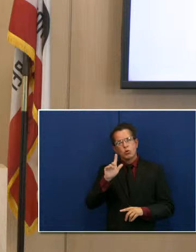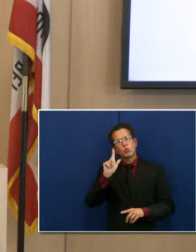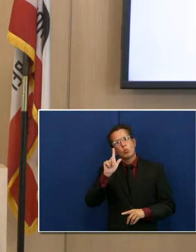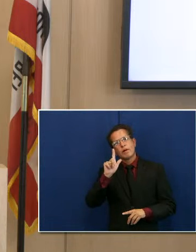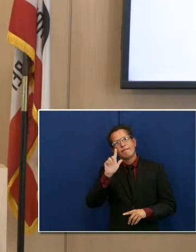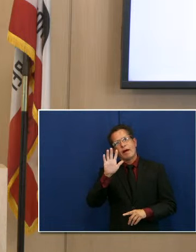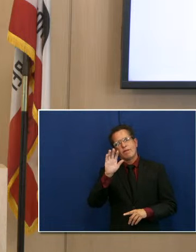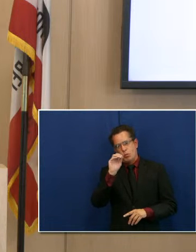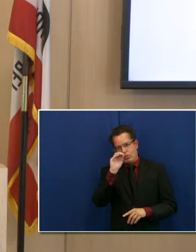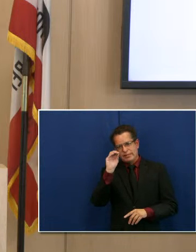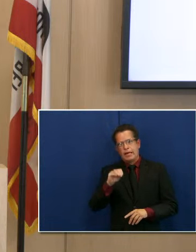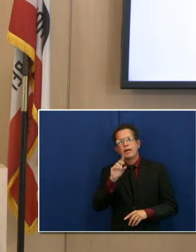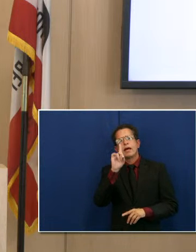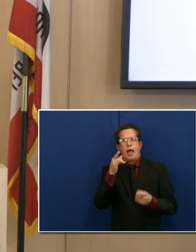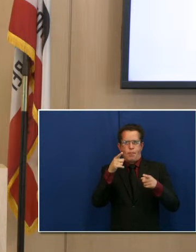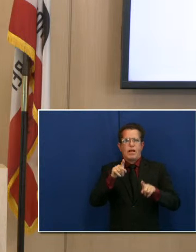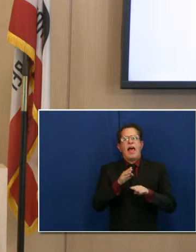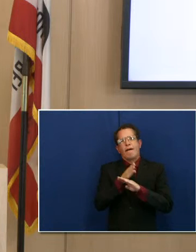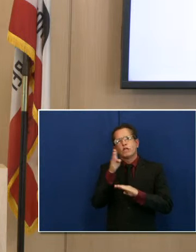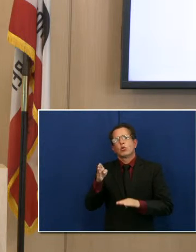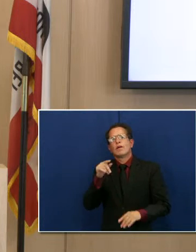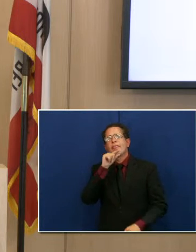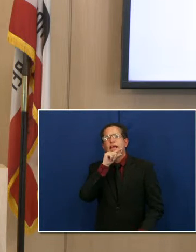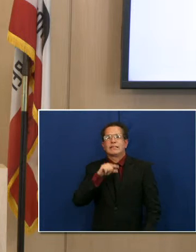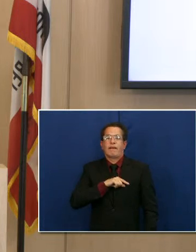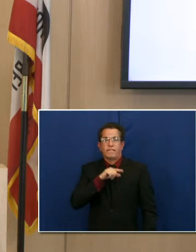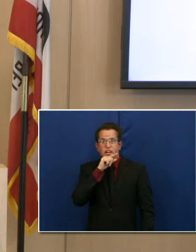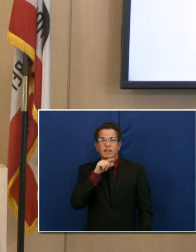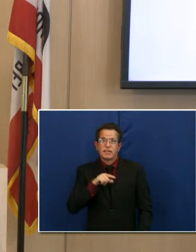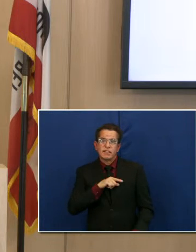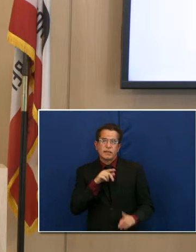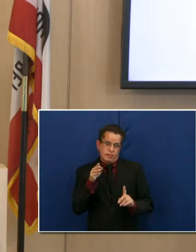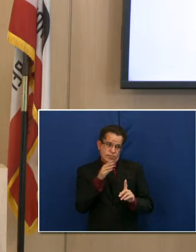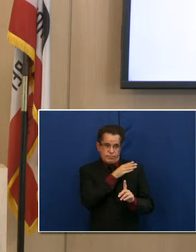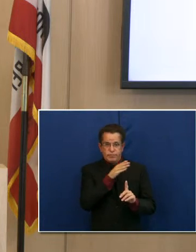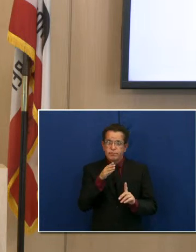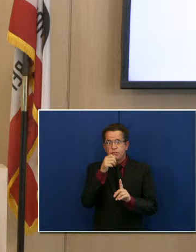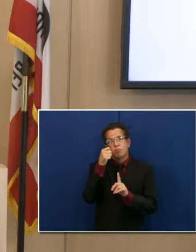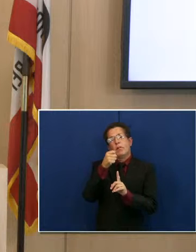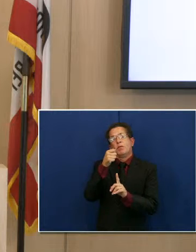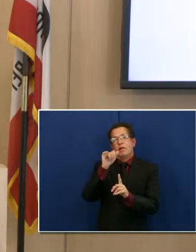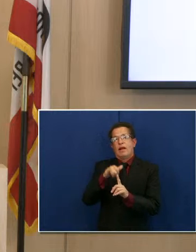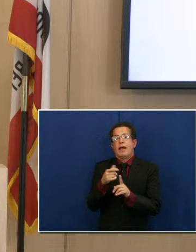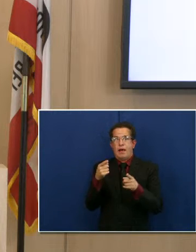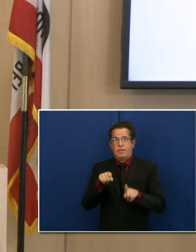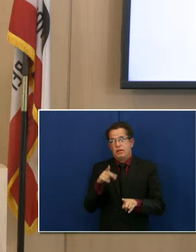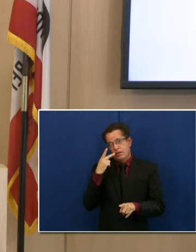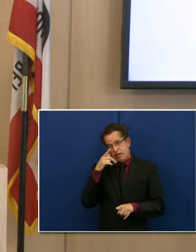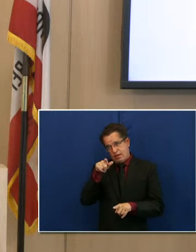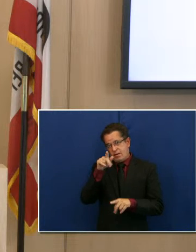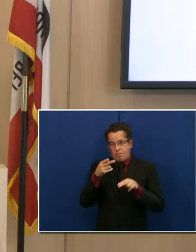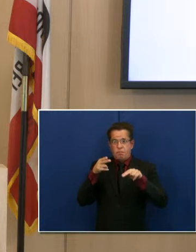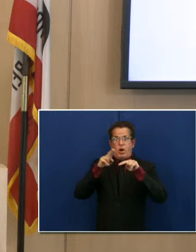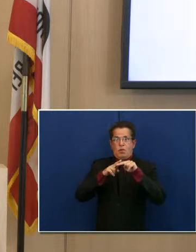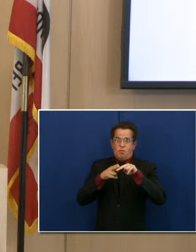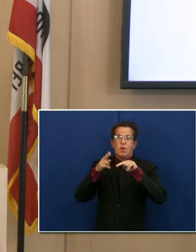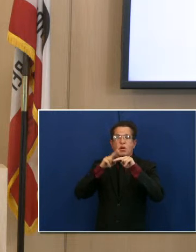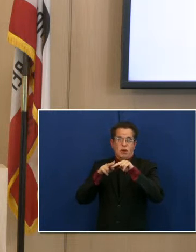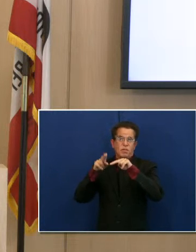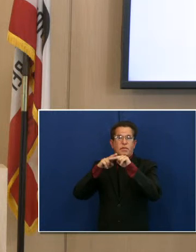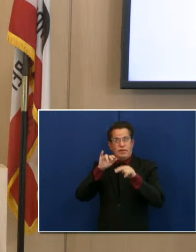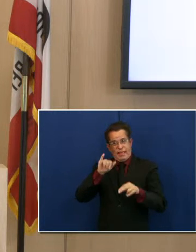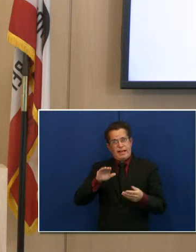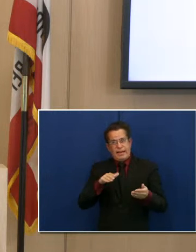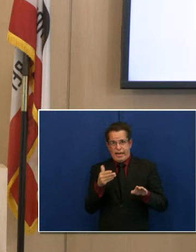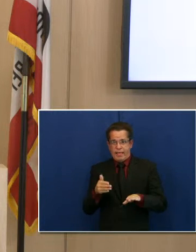25%, happened after Thanksgiving. Now, at the pace deaths are growing, our county is on track to